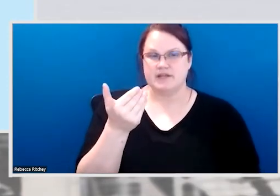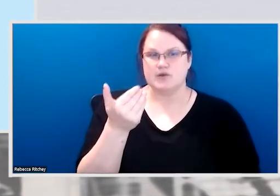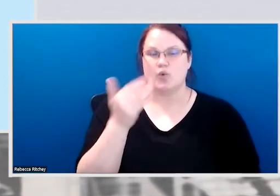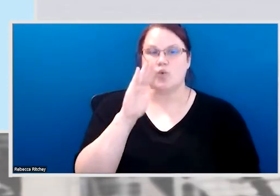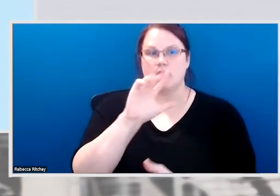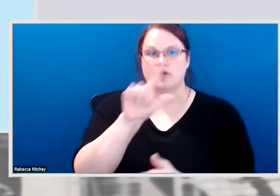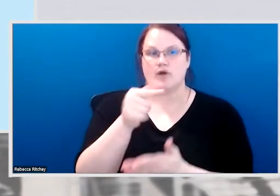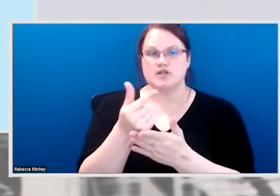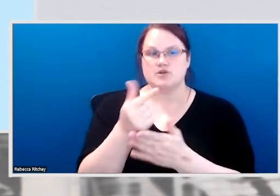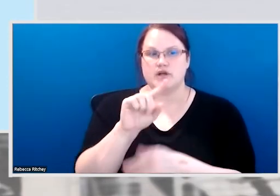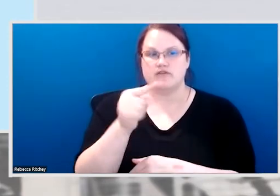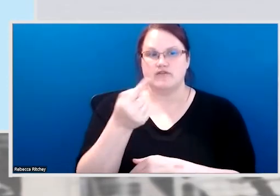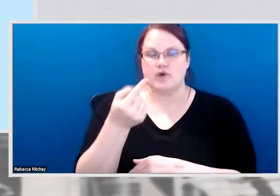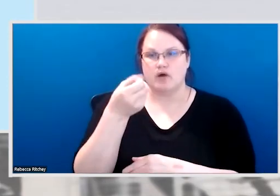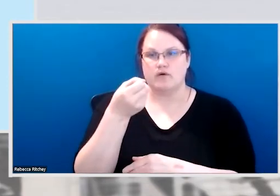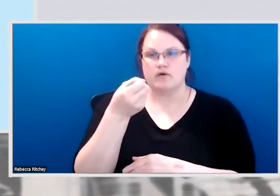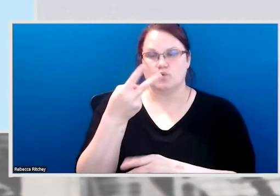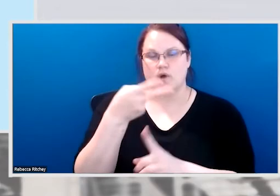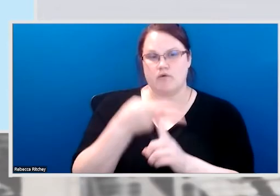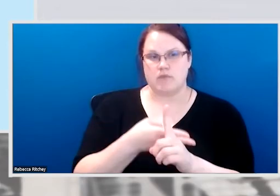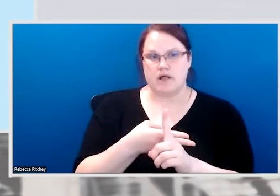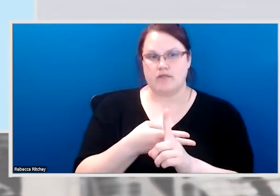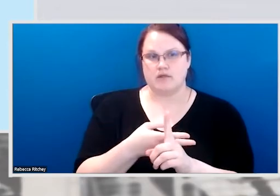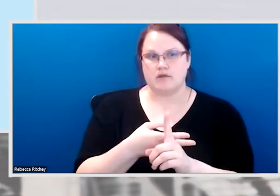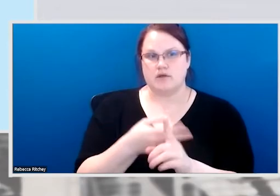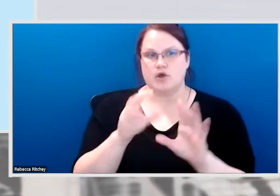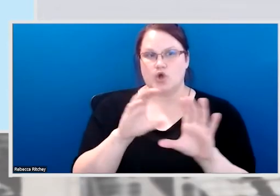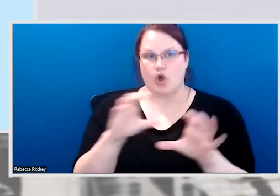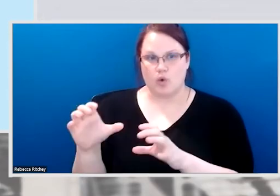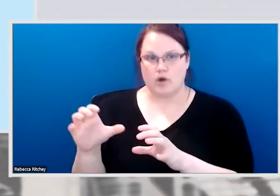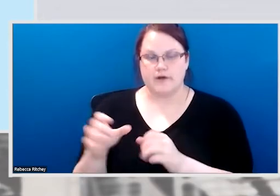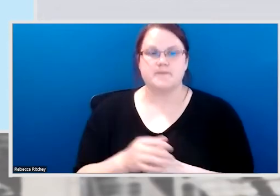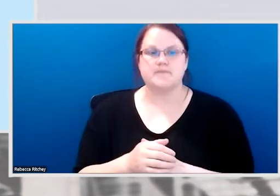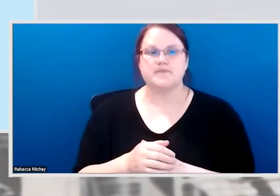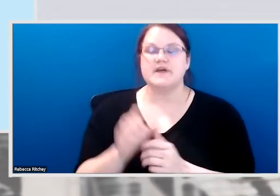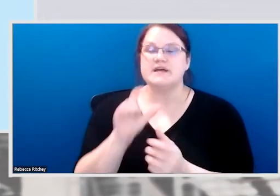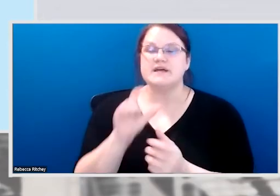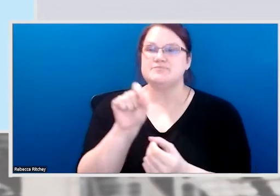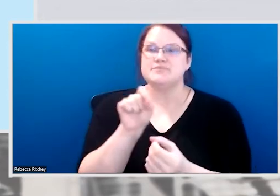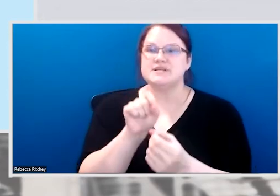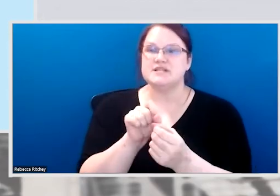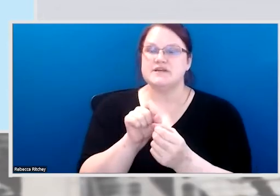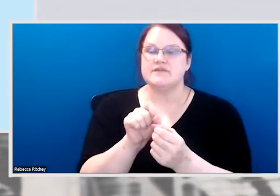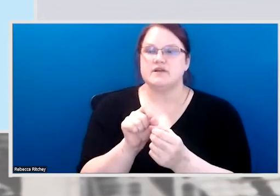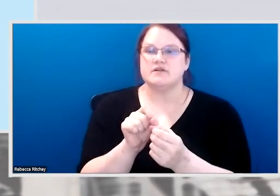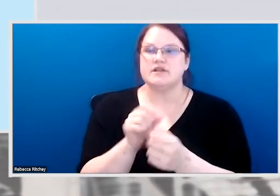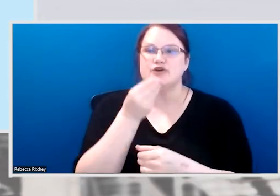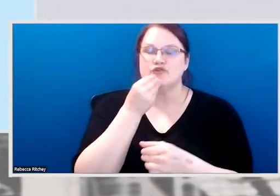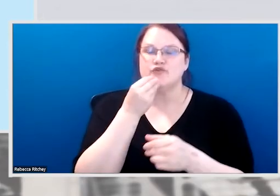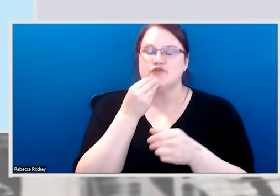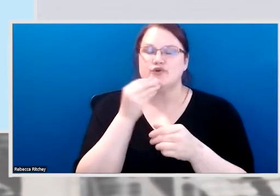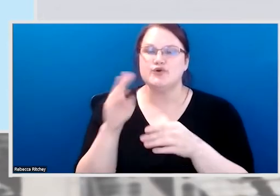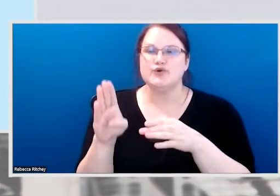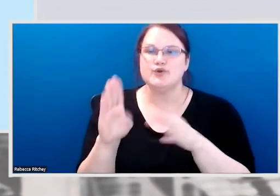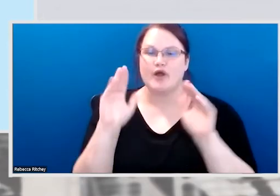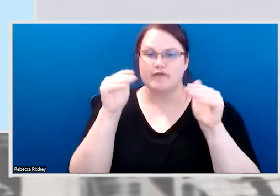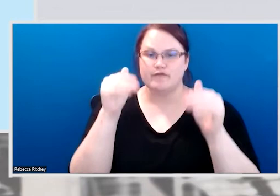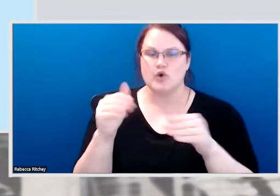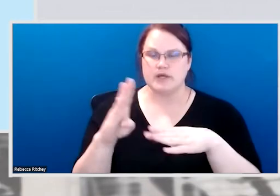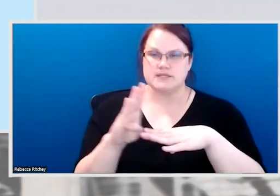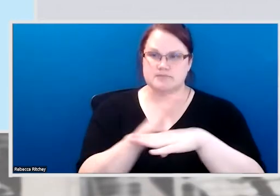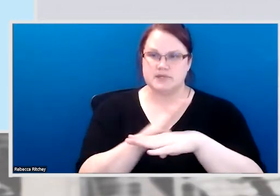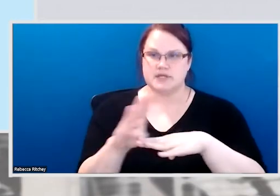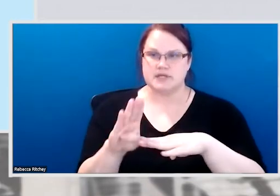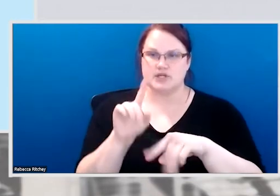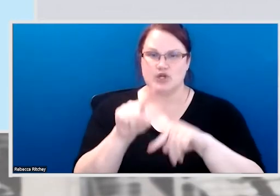graduated from the first 12-month cohort. These are specifically food-based businesses and that really couldn't